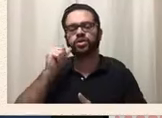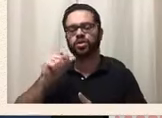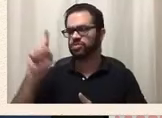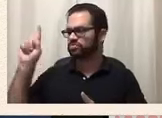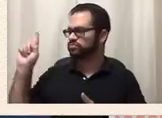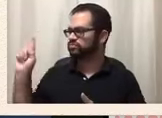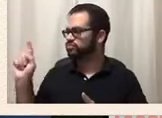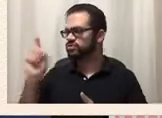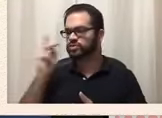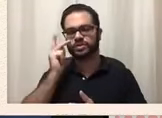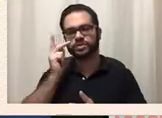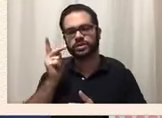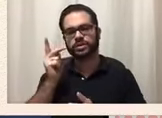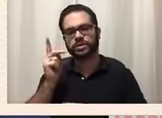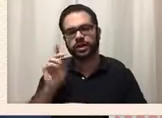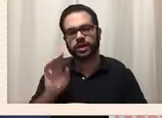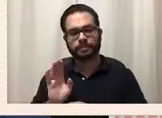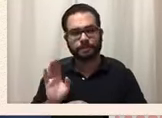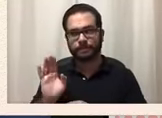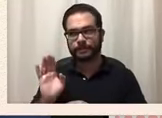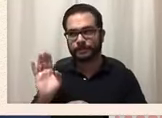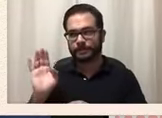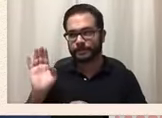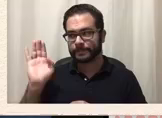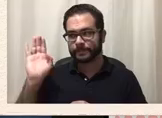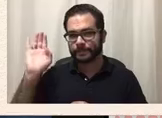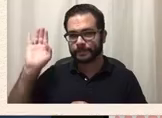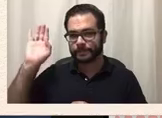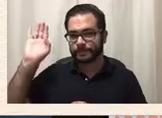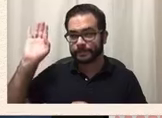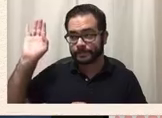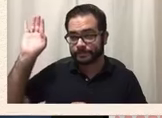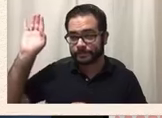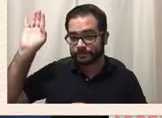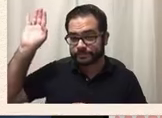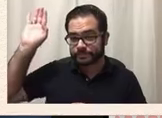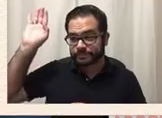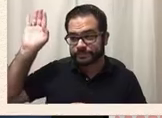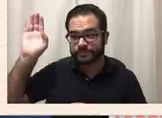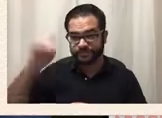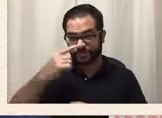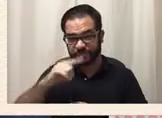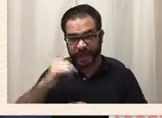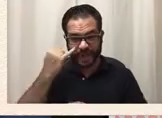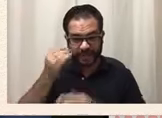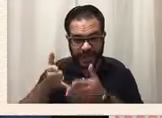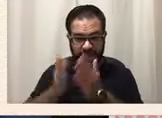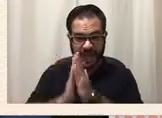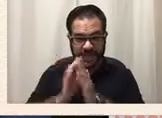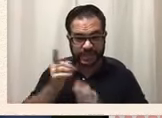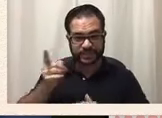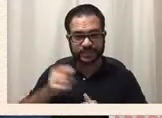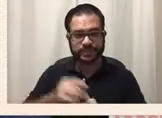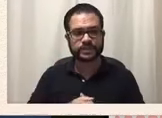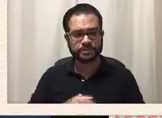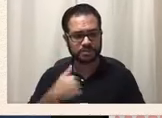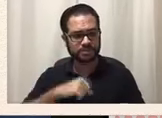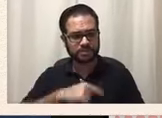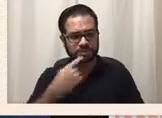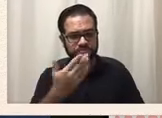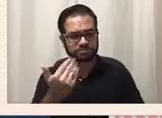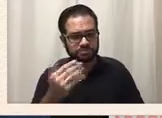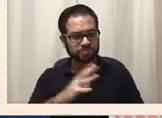hand up real slowly. And she said, "Can I ask you a question?" And we said, "Sure." And she said,